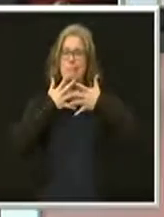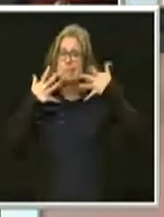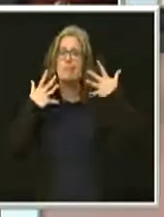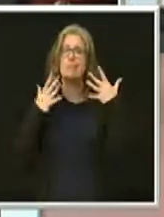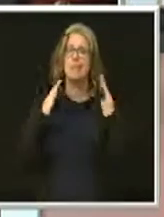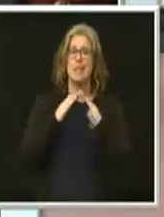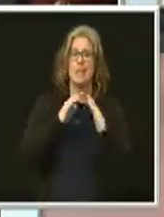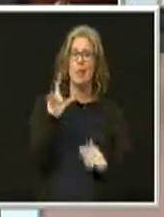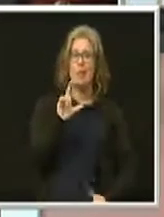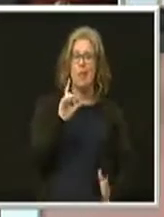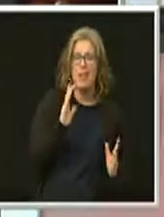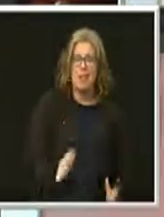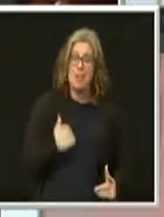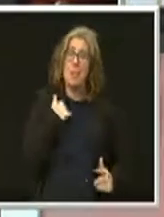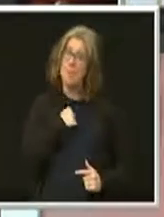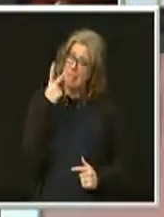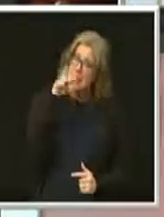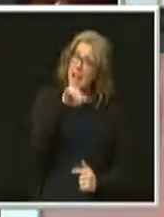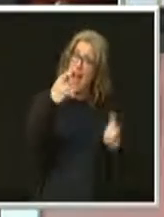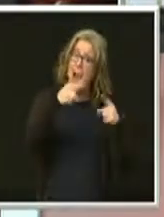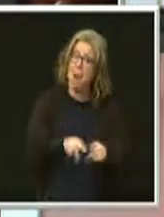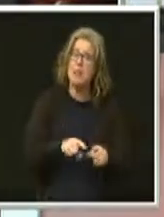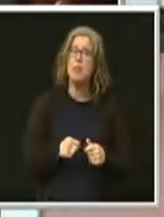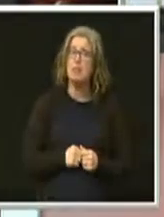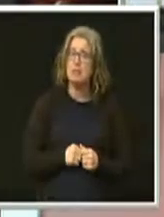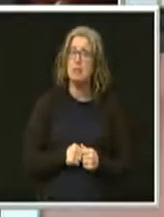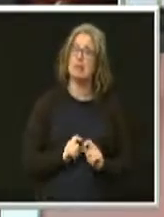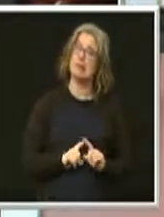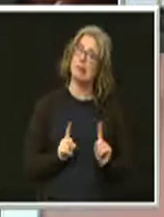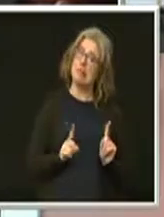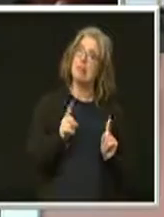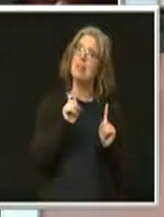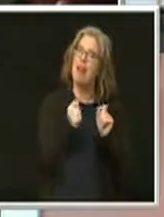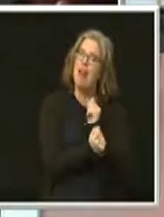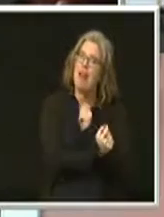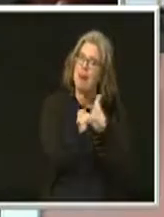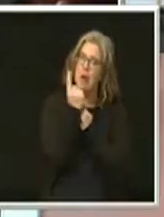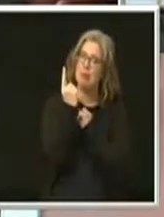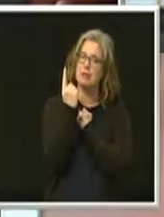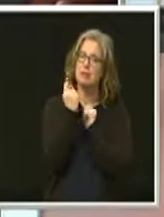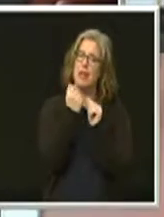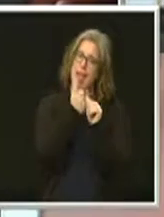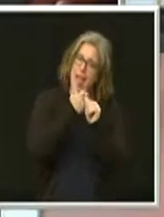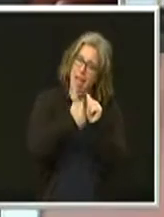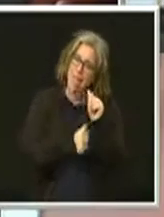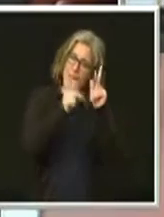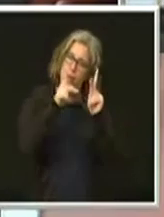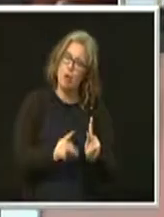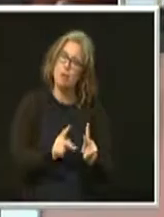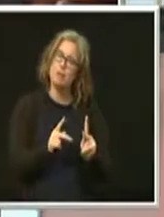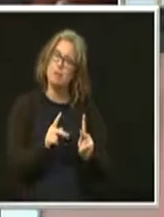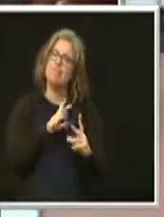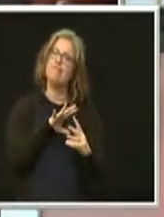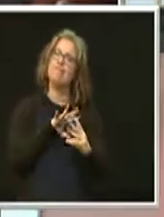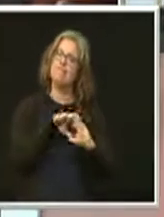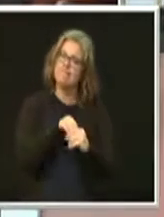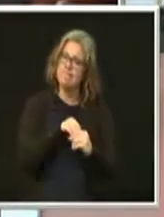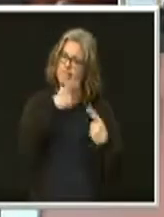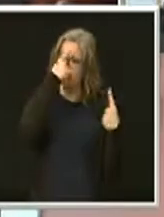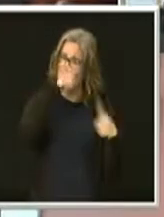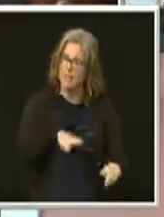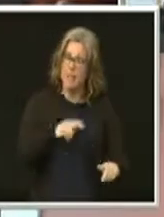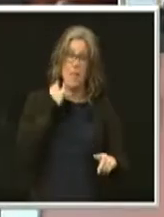of Louisvillians, and that's what we're seeing. But we need everybody, every person to get on board. If you're